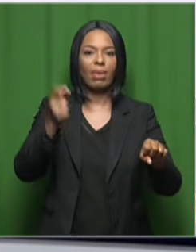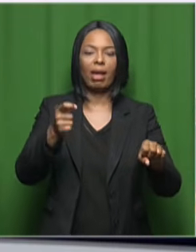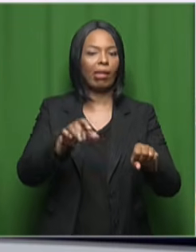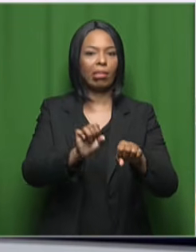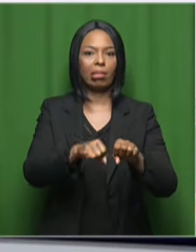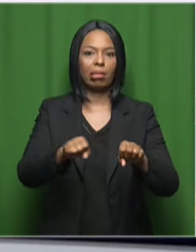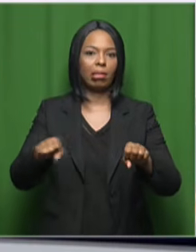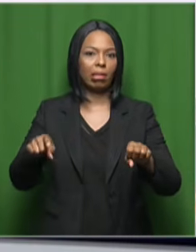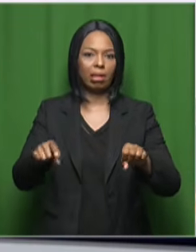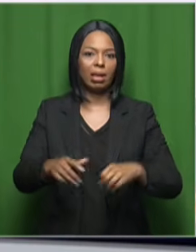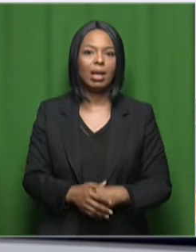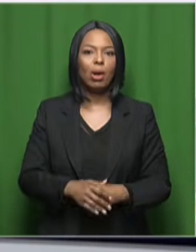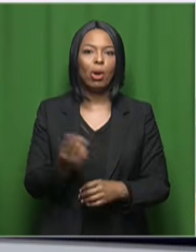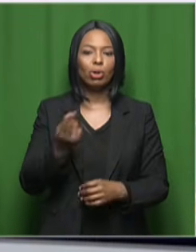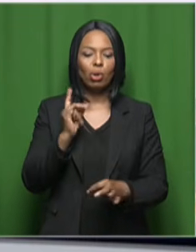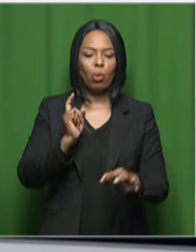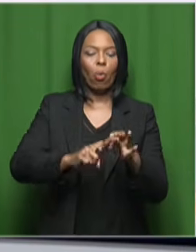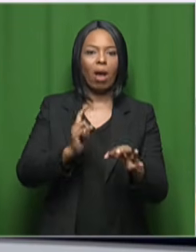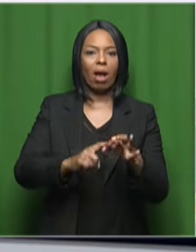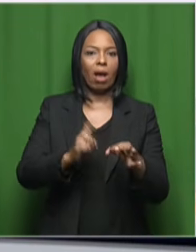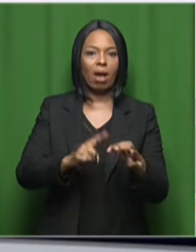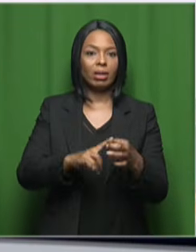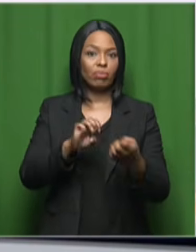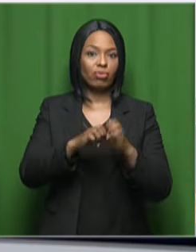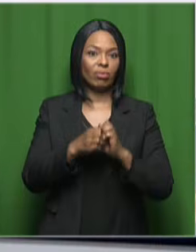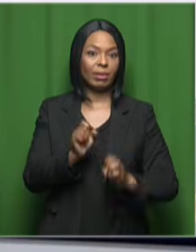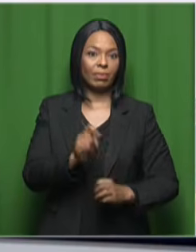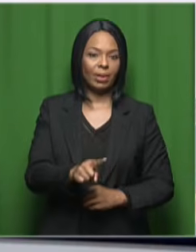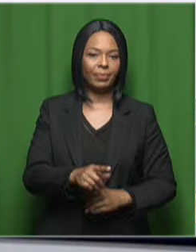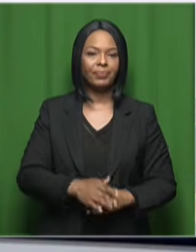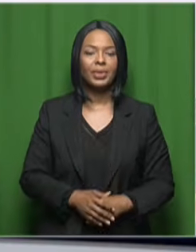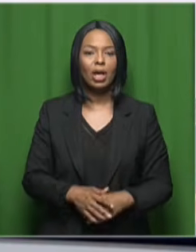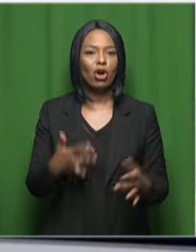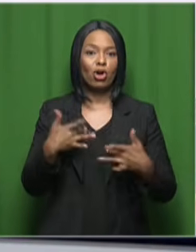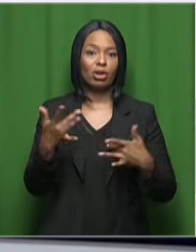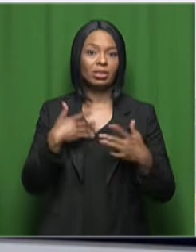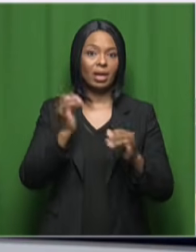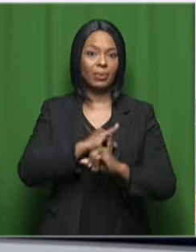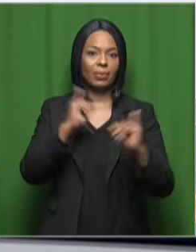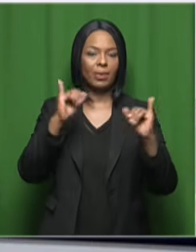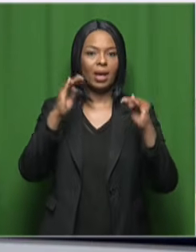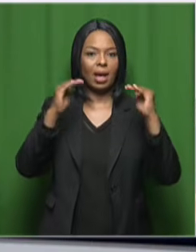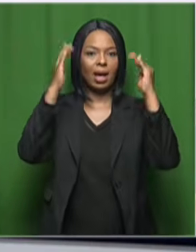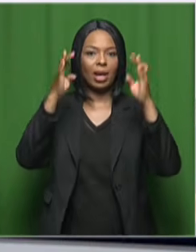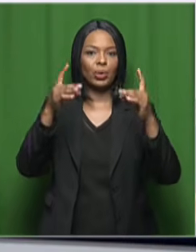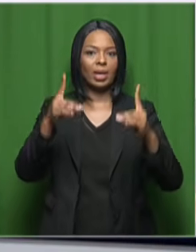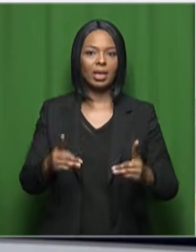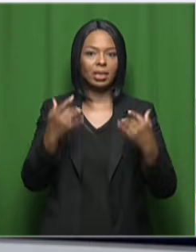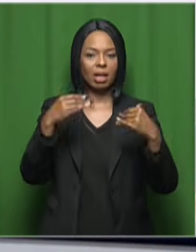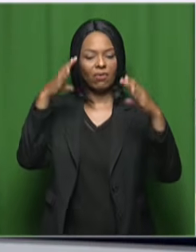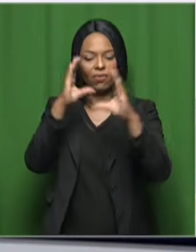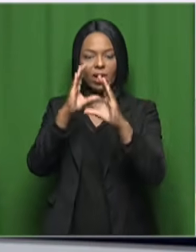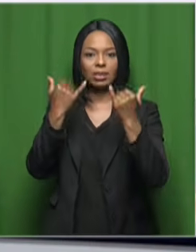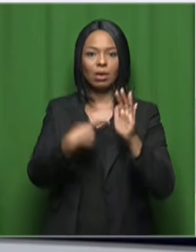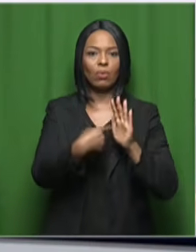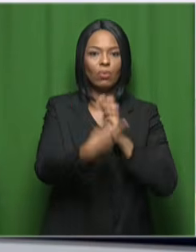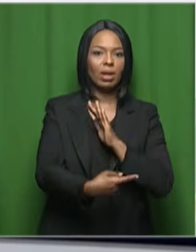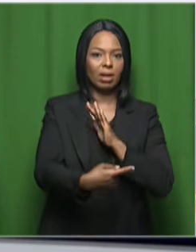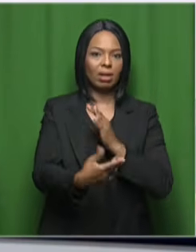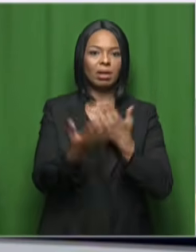which remain a major pressure point. And this morning, as part of our higher education system focus, we take a closer look at this